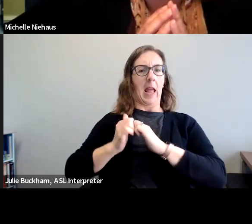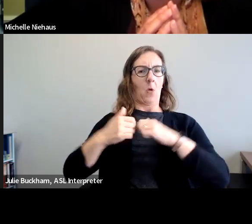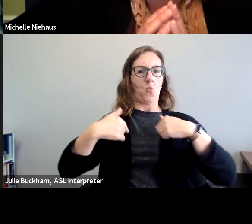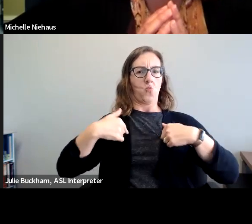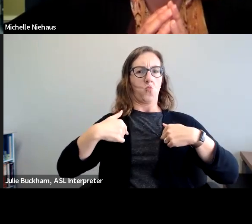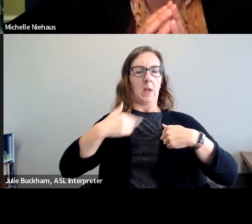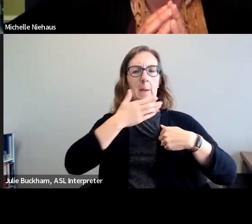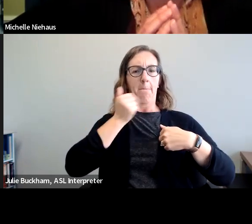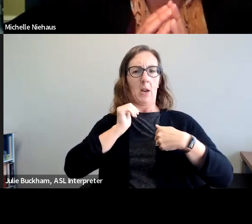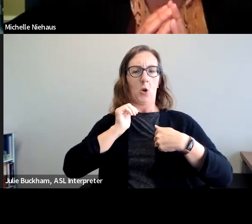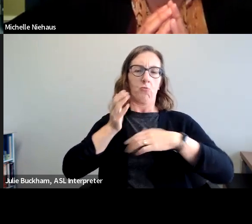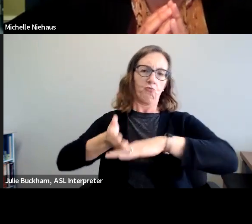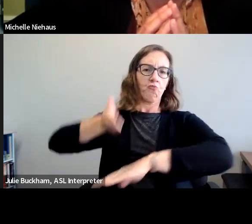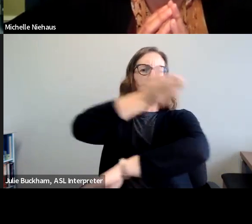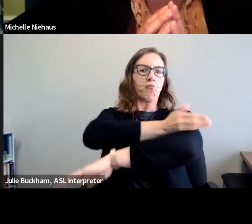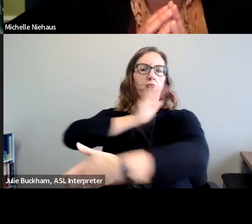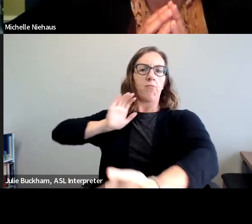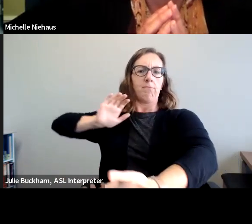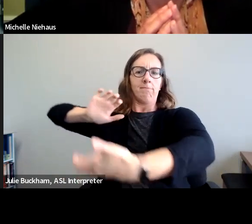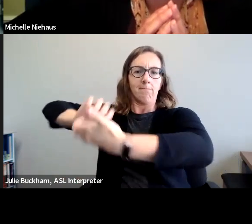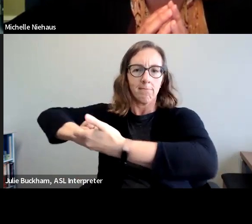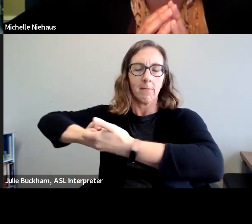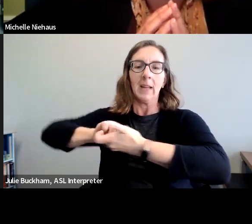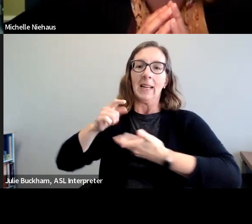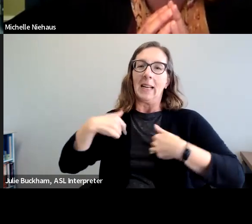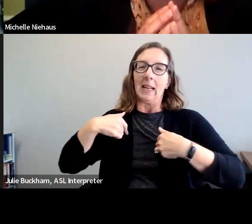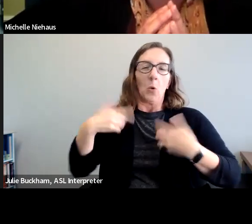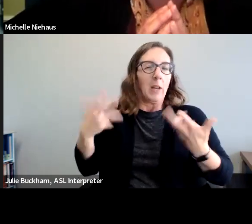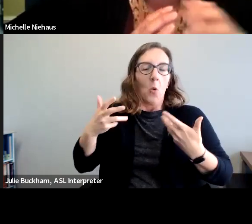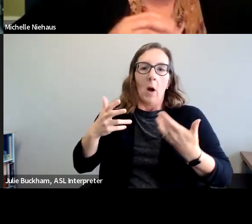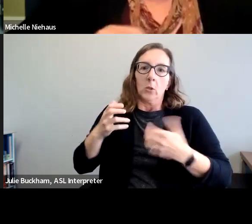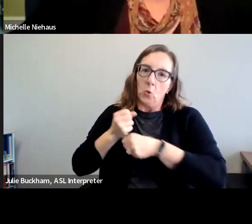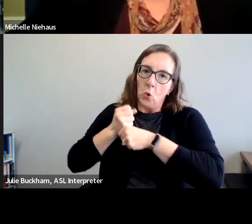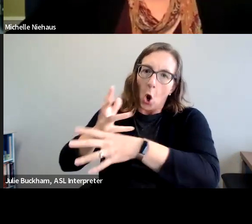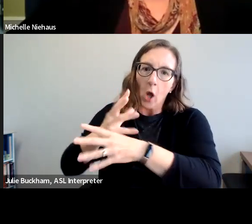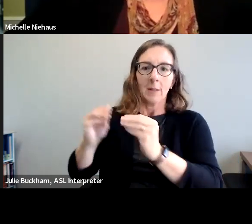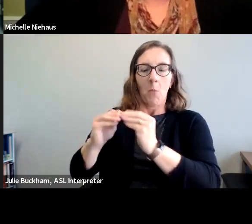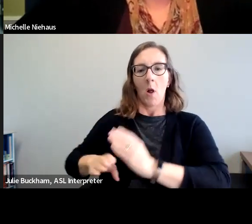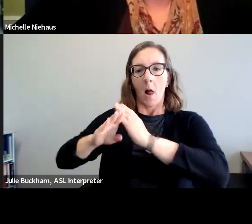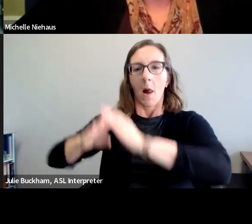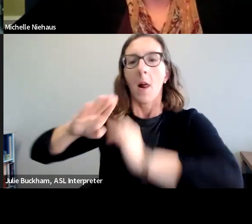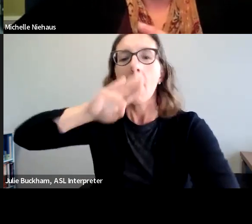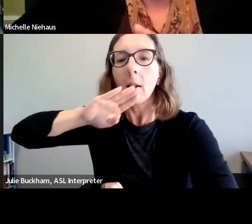you to break down barriers instead of creating unnecessary ones?